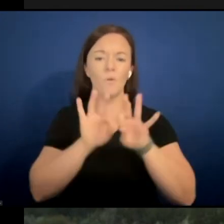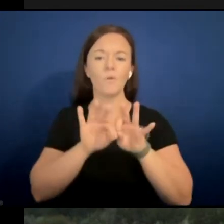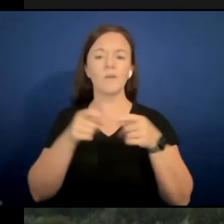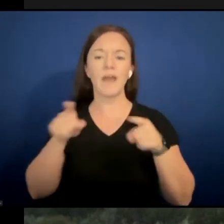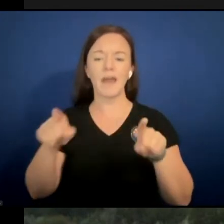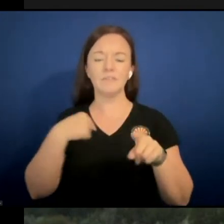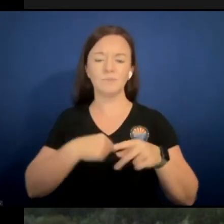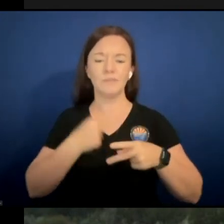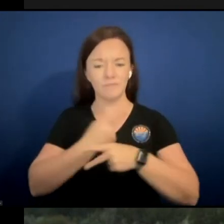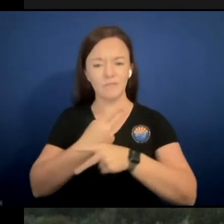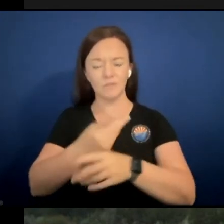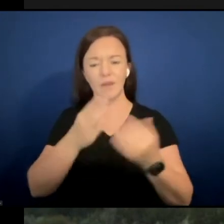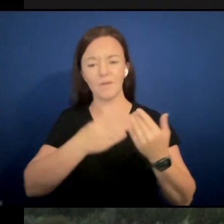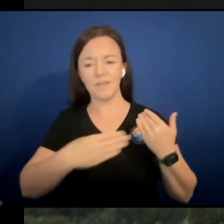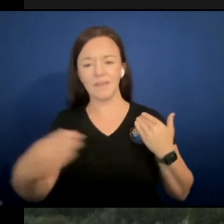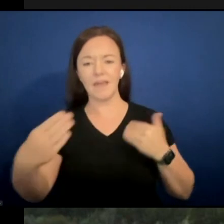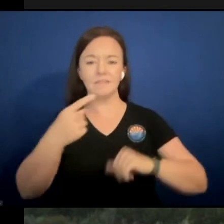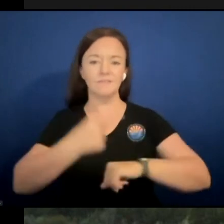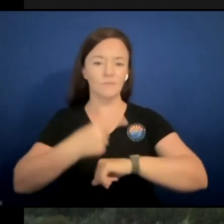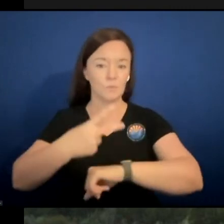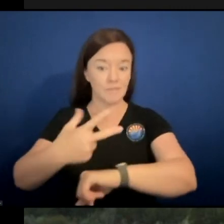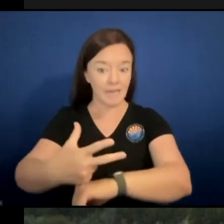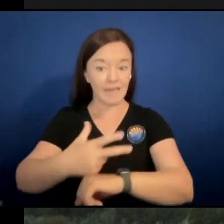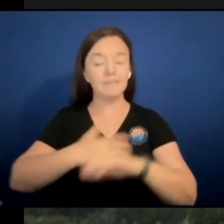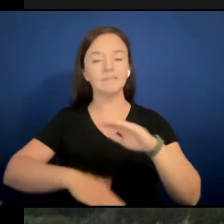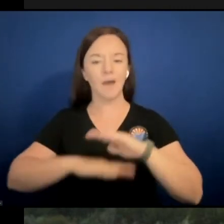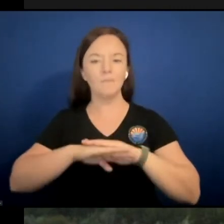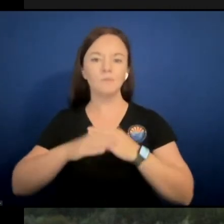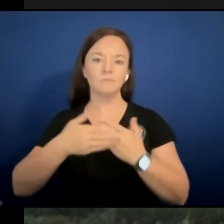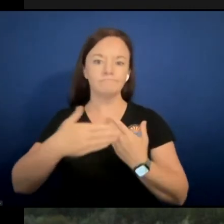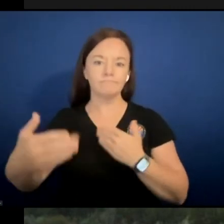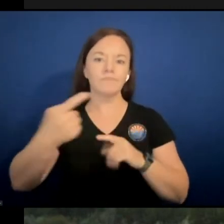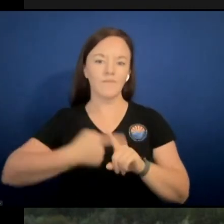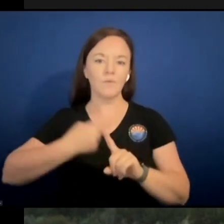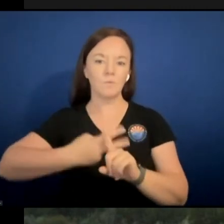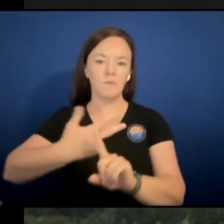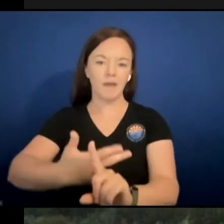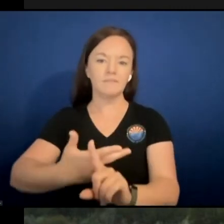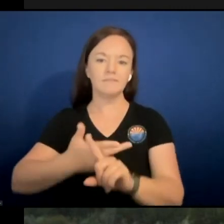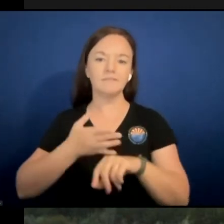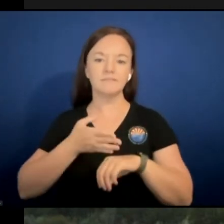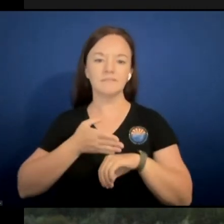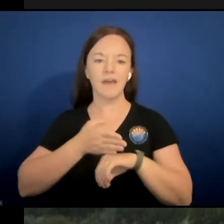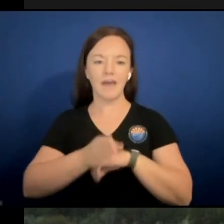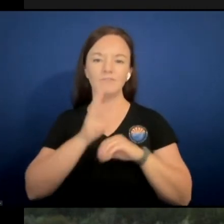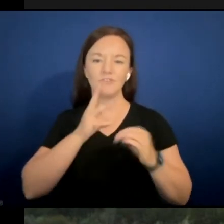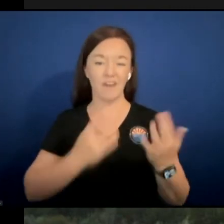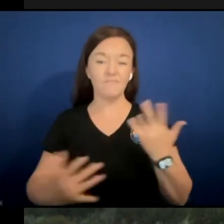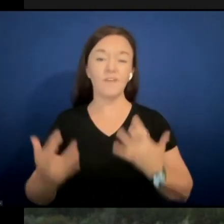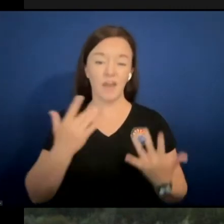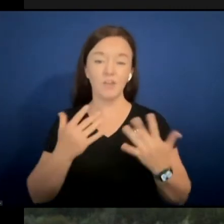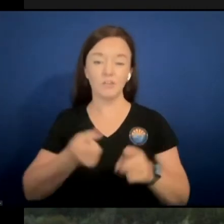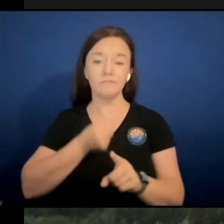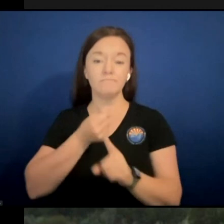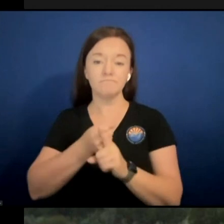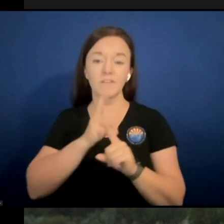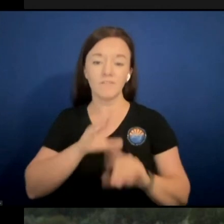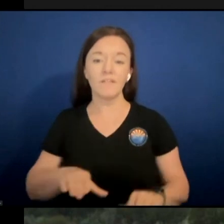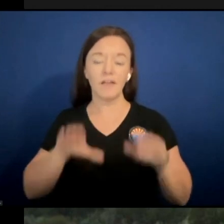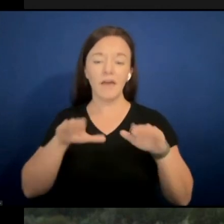next few days to the next few months after a major wildfire.